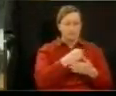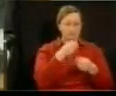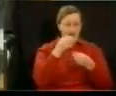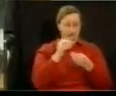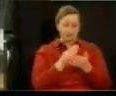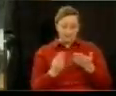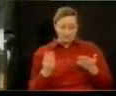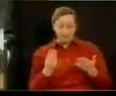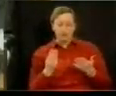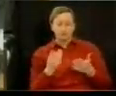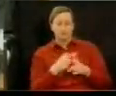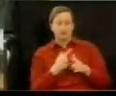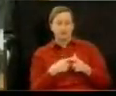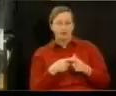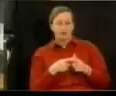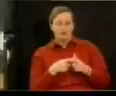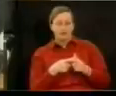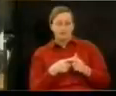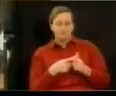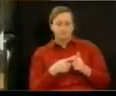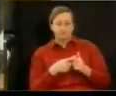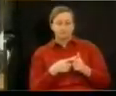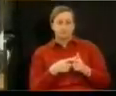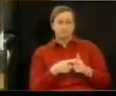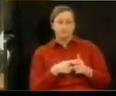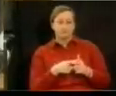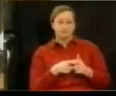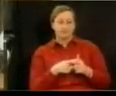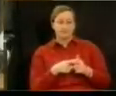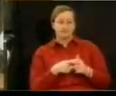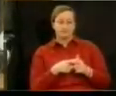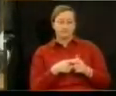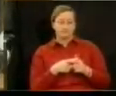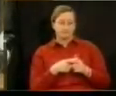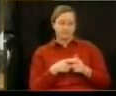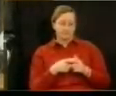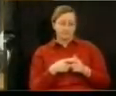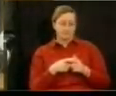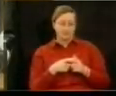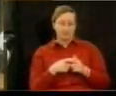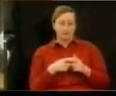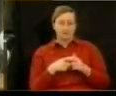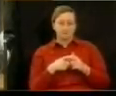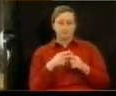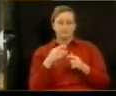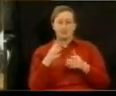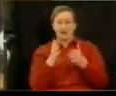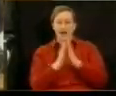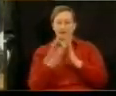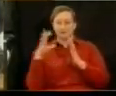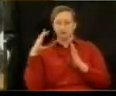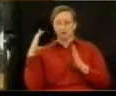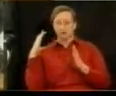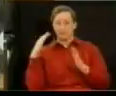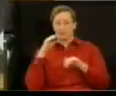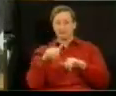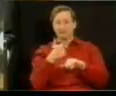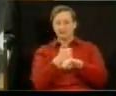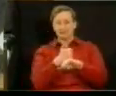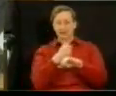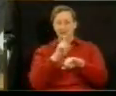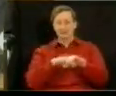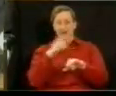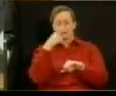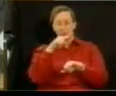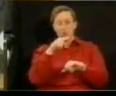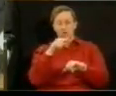and then direct the chairman to set a time for a public hearing that would occur